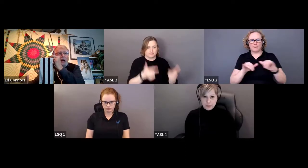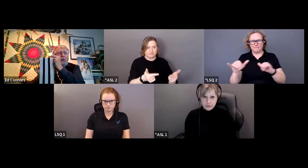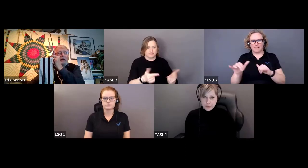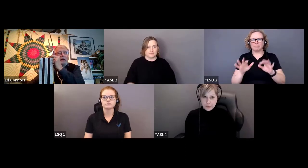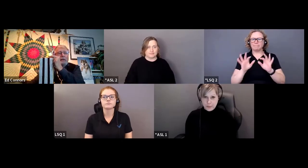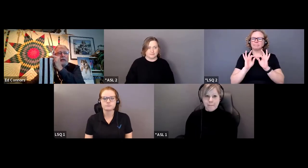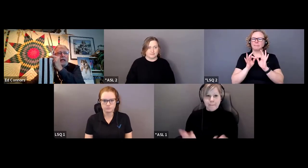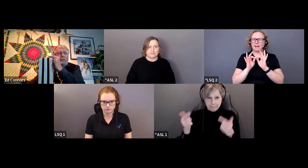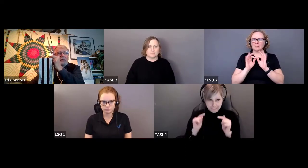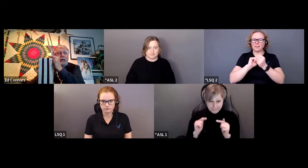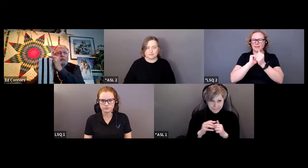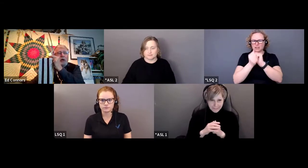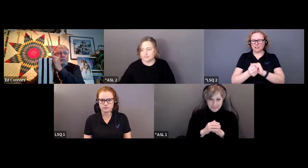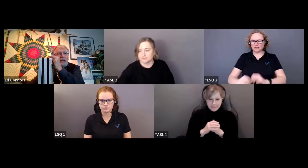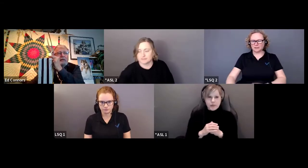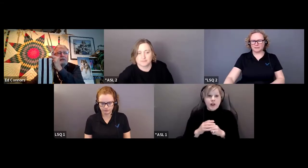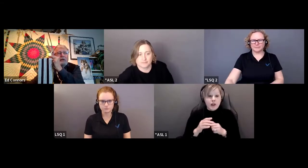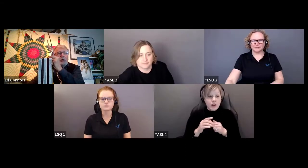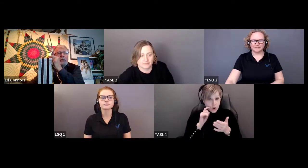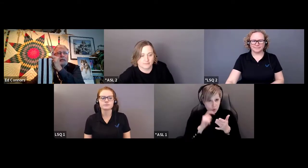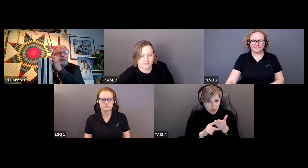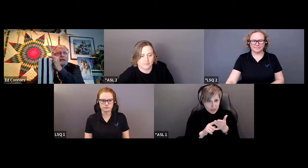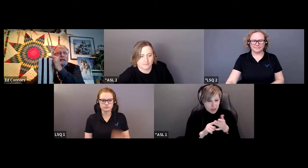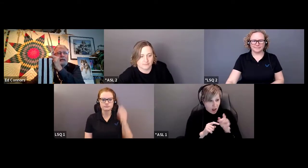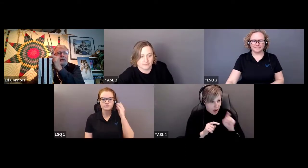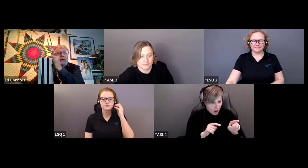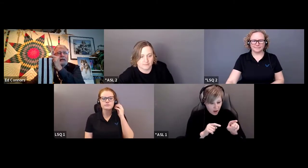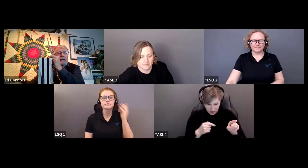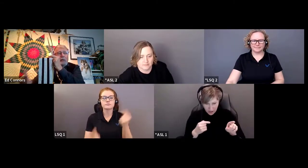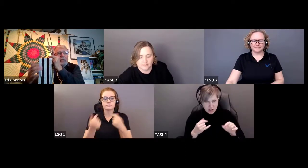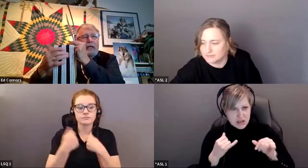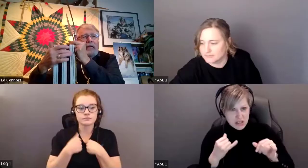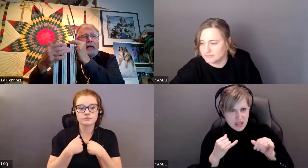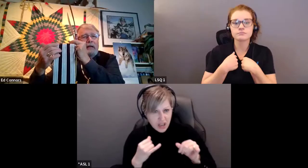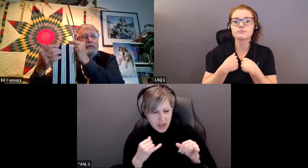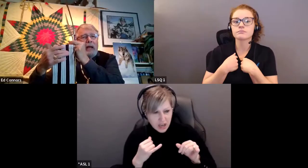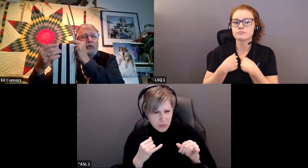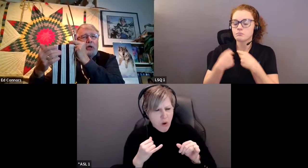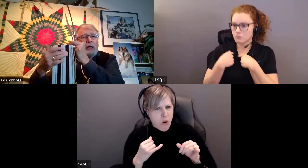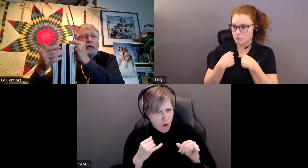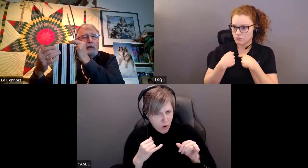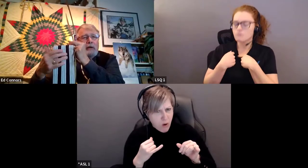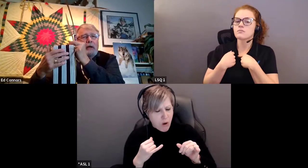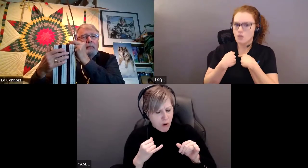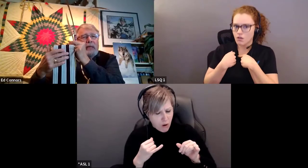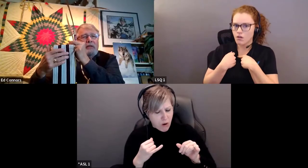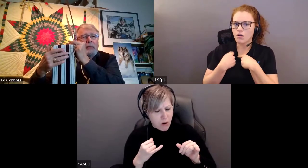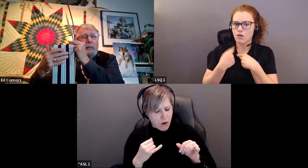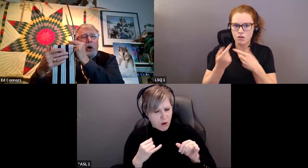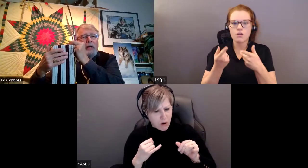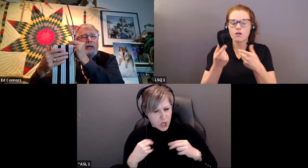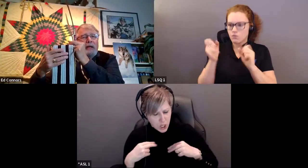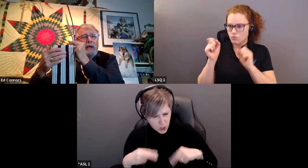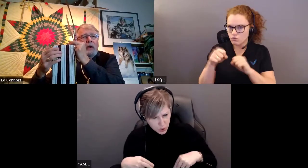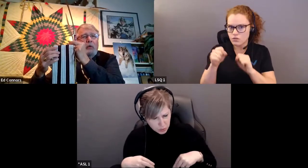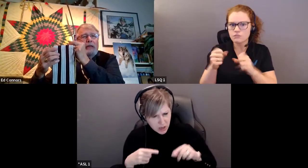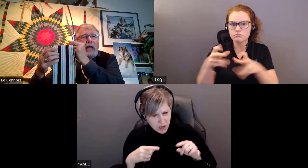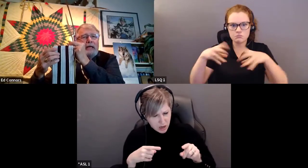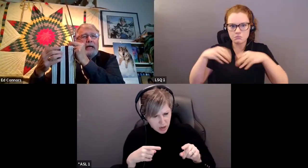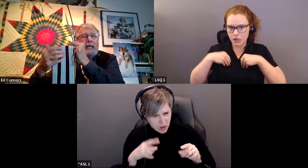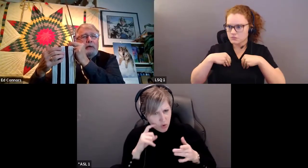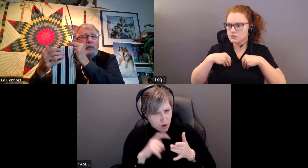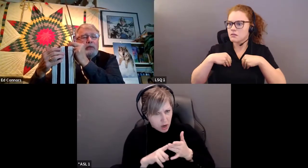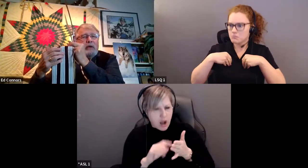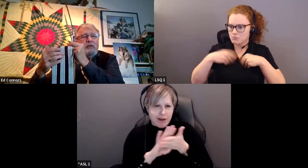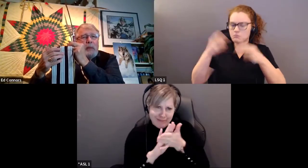acknowledge how we are the same and what makes us human, that we can then establish our peace upon, we